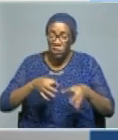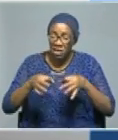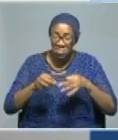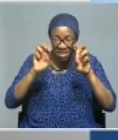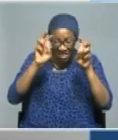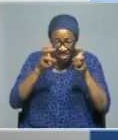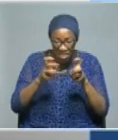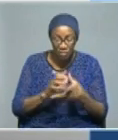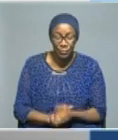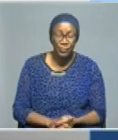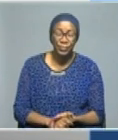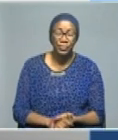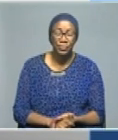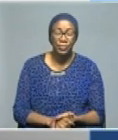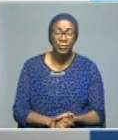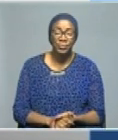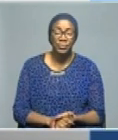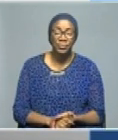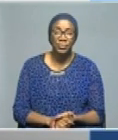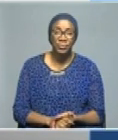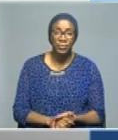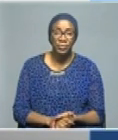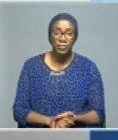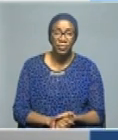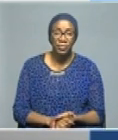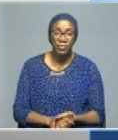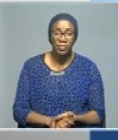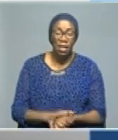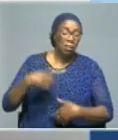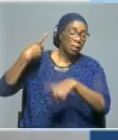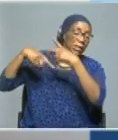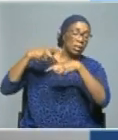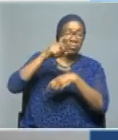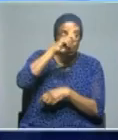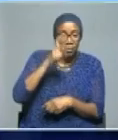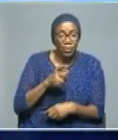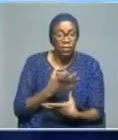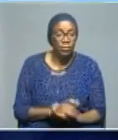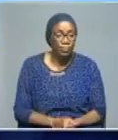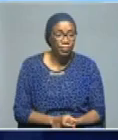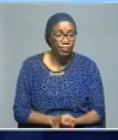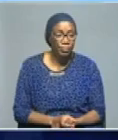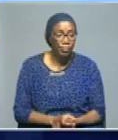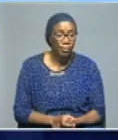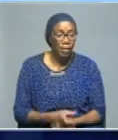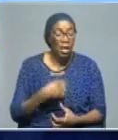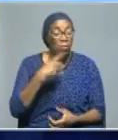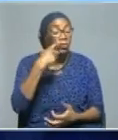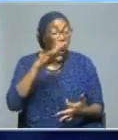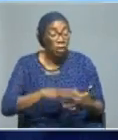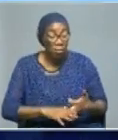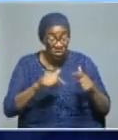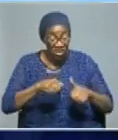Yeah, can you repeat that question? You were a bit far from the mic. I could hardly hear you. Right. I was making reference to this